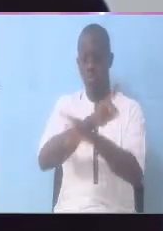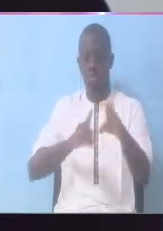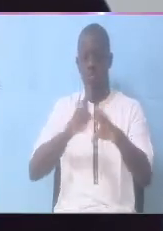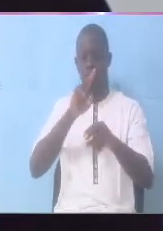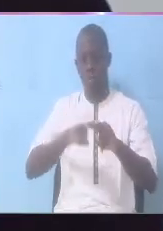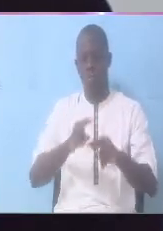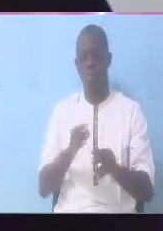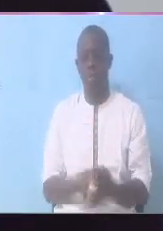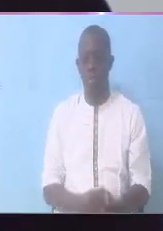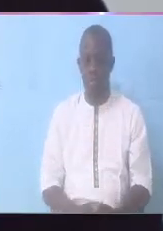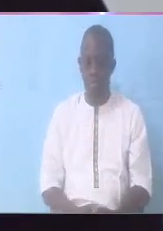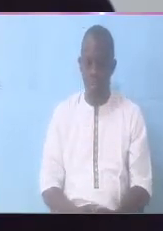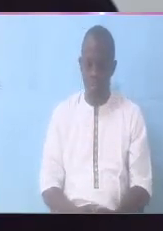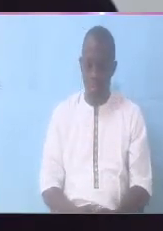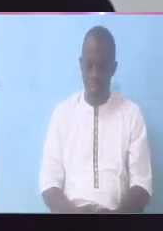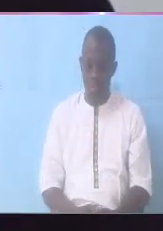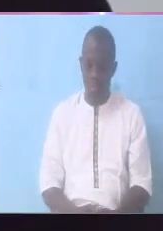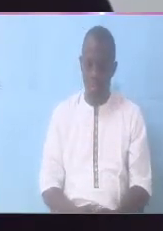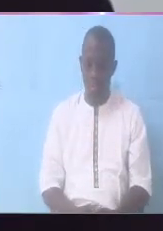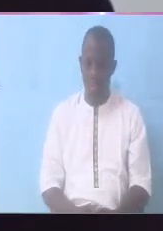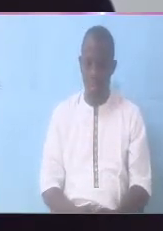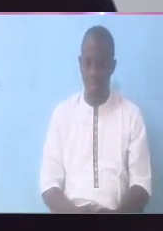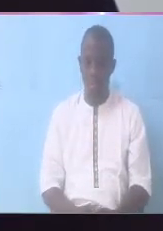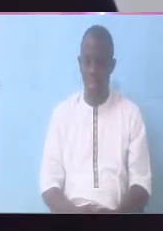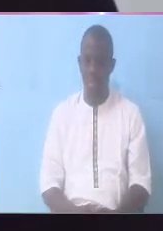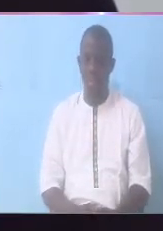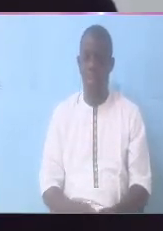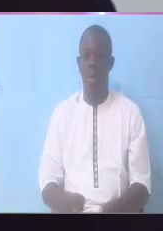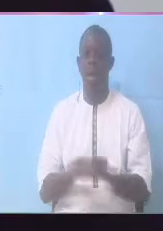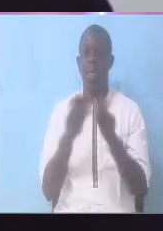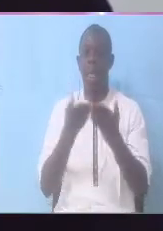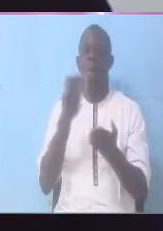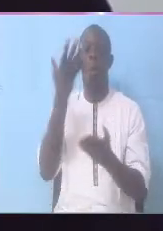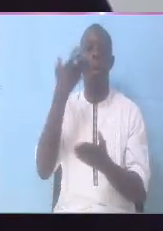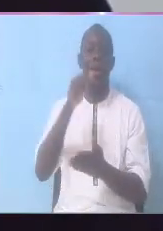try and win Jammeh's confidence. There was a confrontation between them